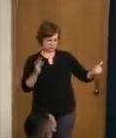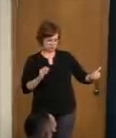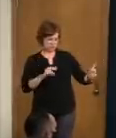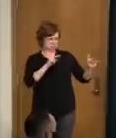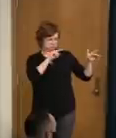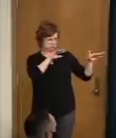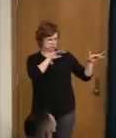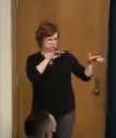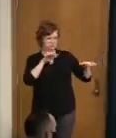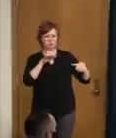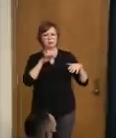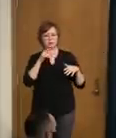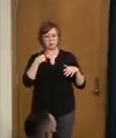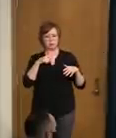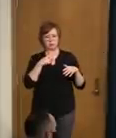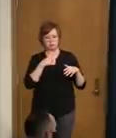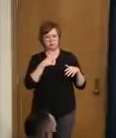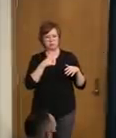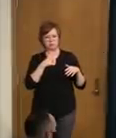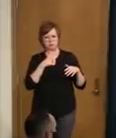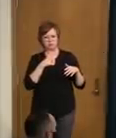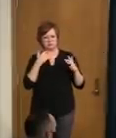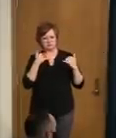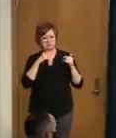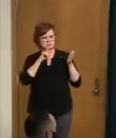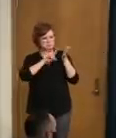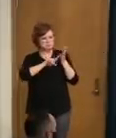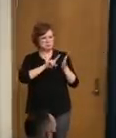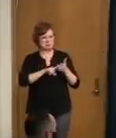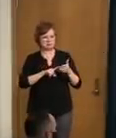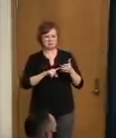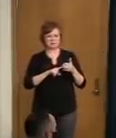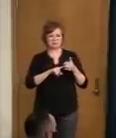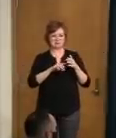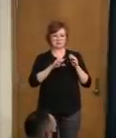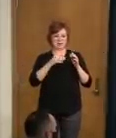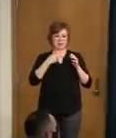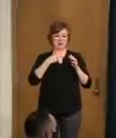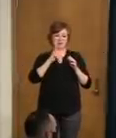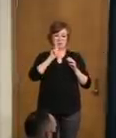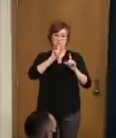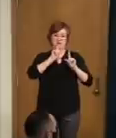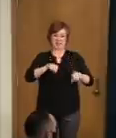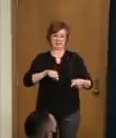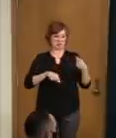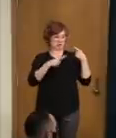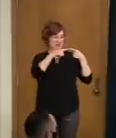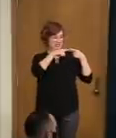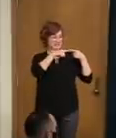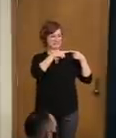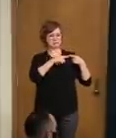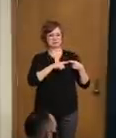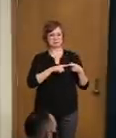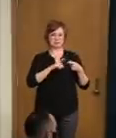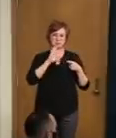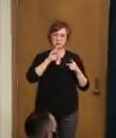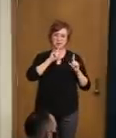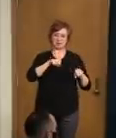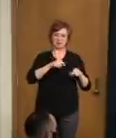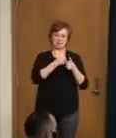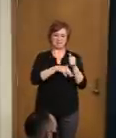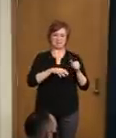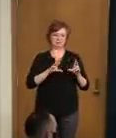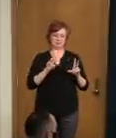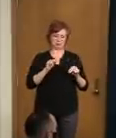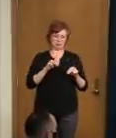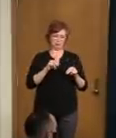say that, okay, if you just do this one thing, it'll drive numbers down. It's not that. I think if we look at maybe 300 cases a day,